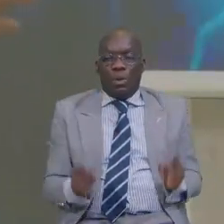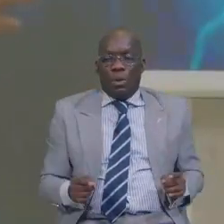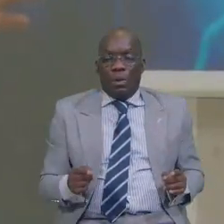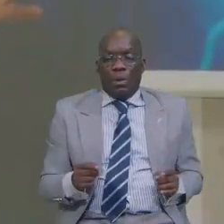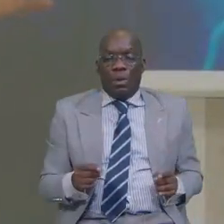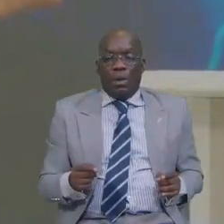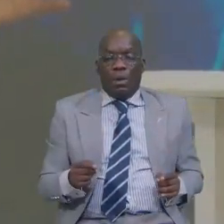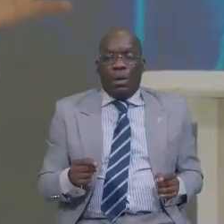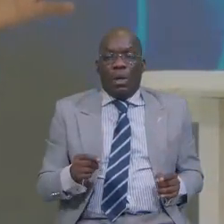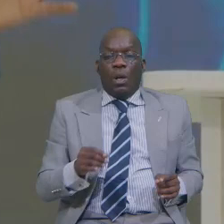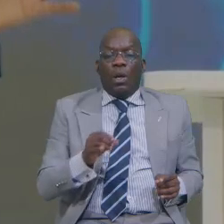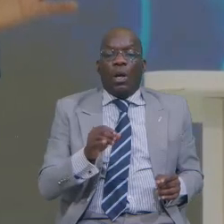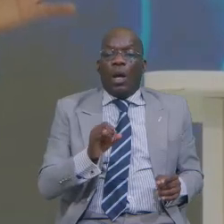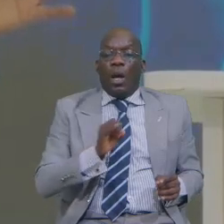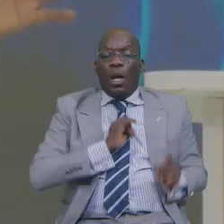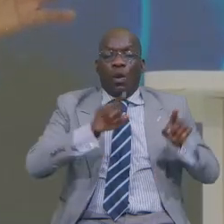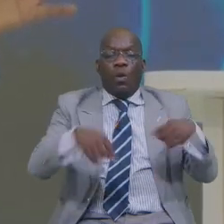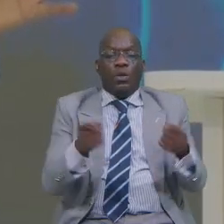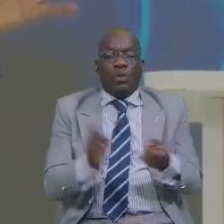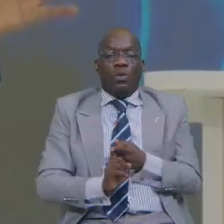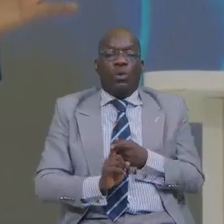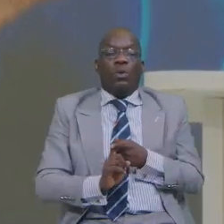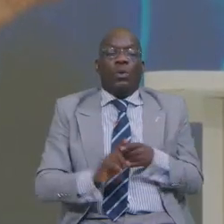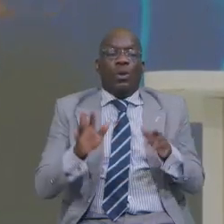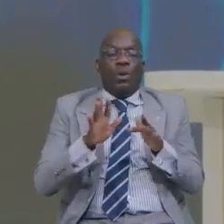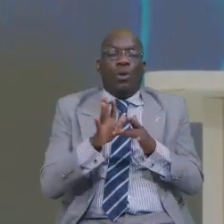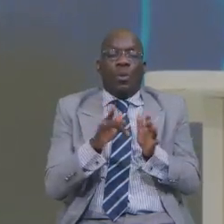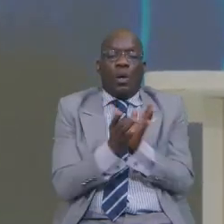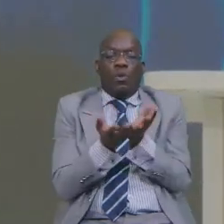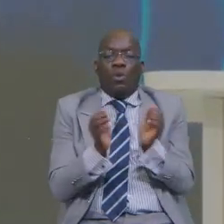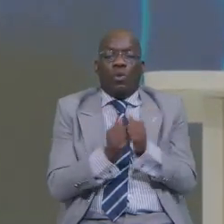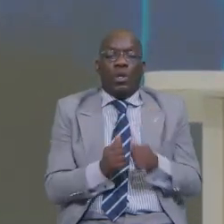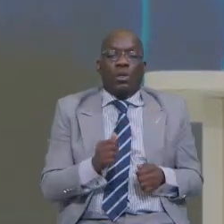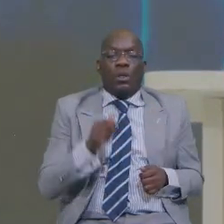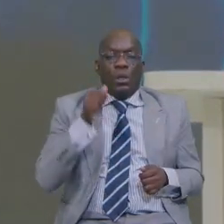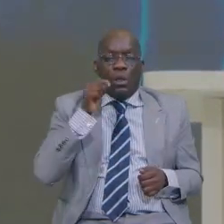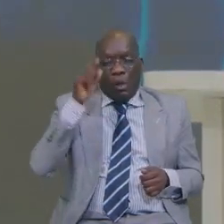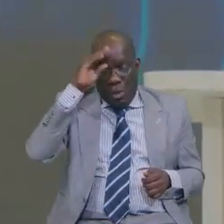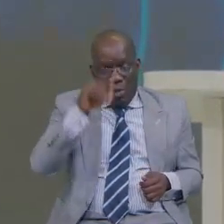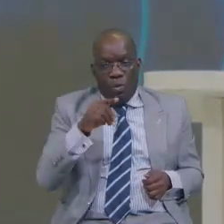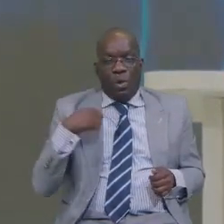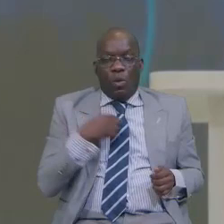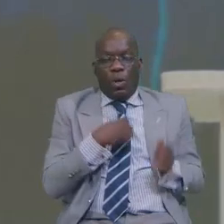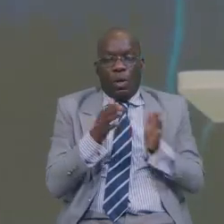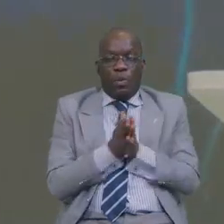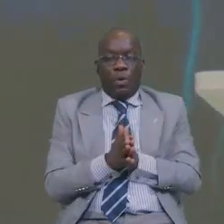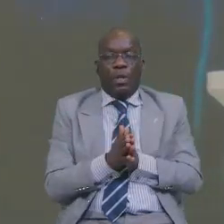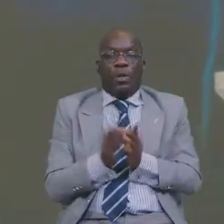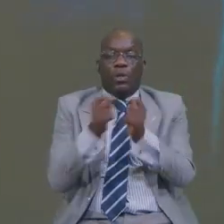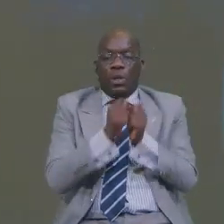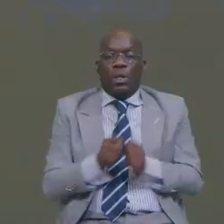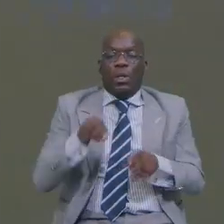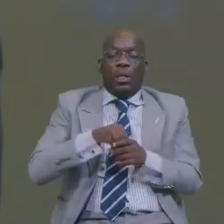went into scriptures with him, and we prayed together. Then in the evening, we got to